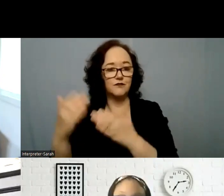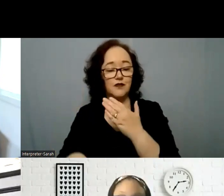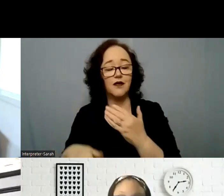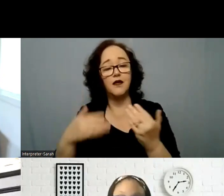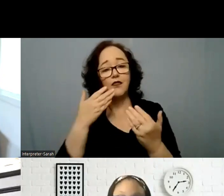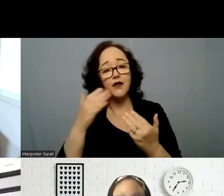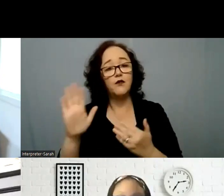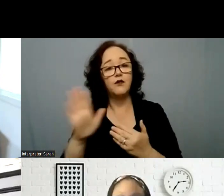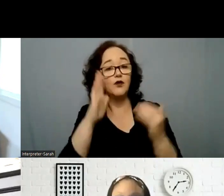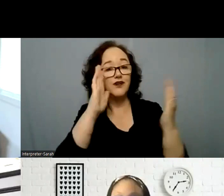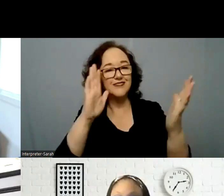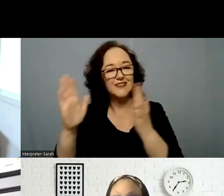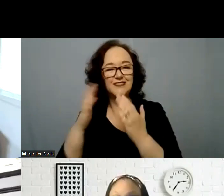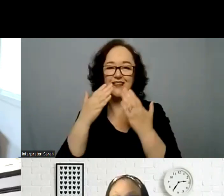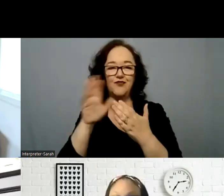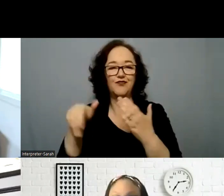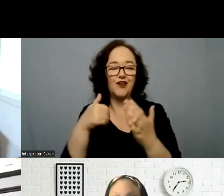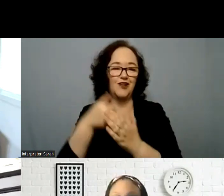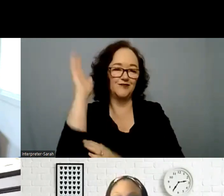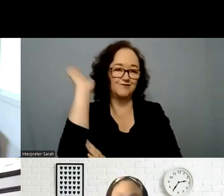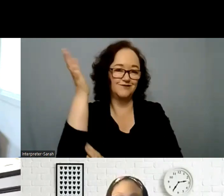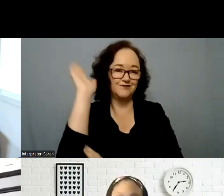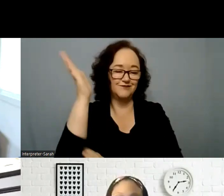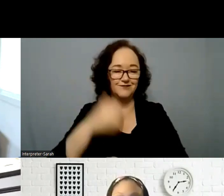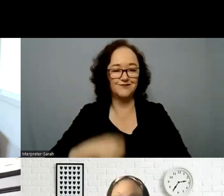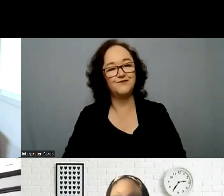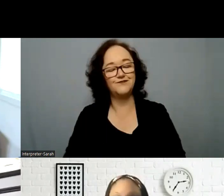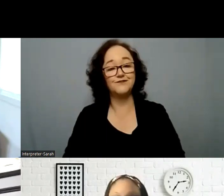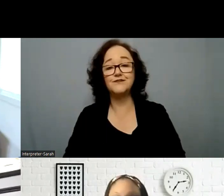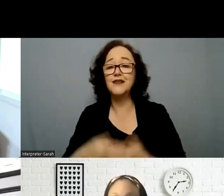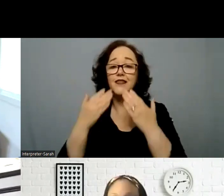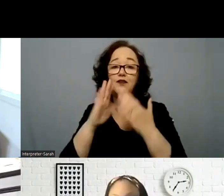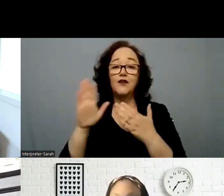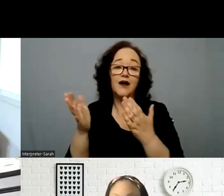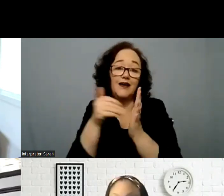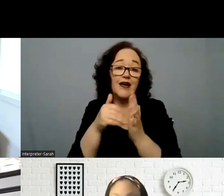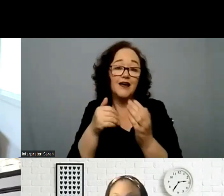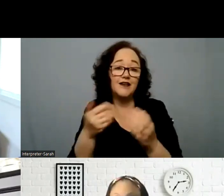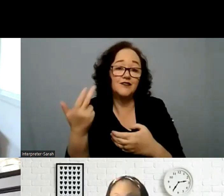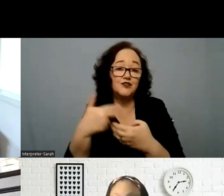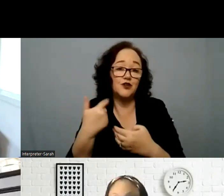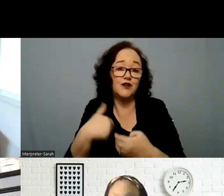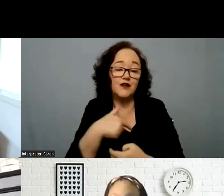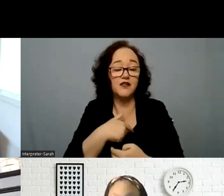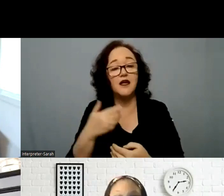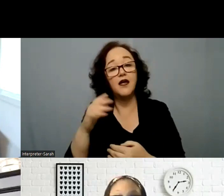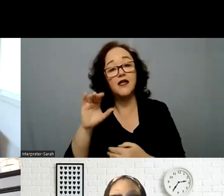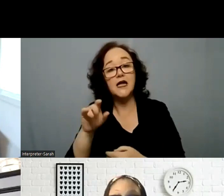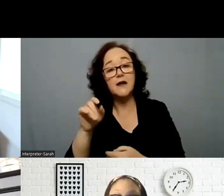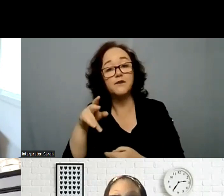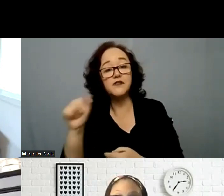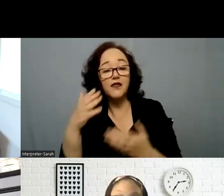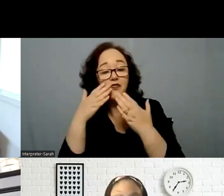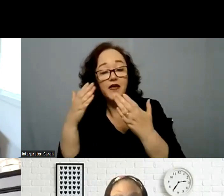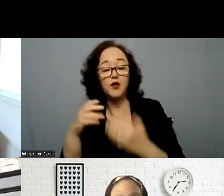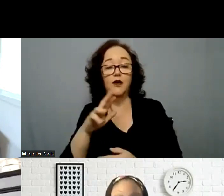presenters. Thank you, everyone, again for joining us. I want to thank SAMHSA, the National Council, all